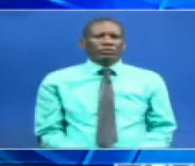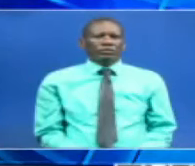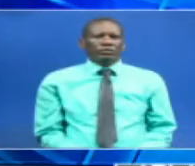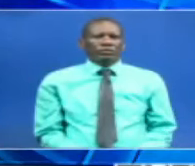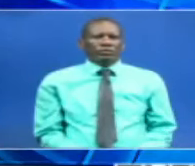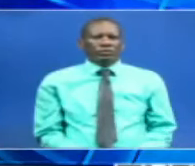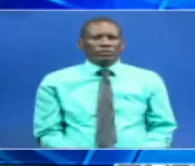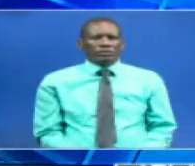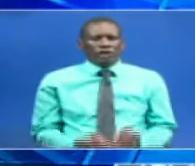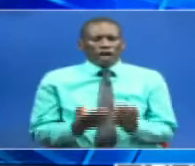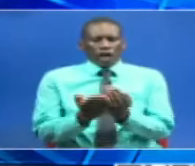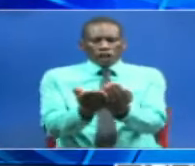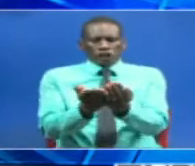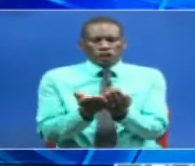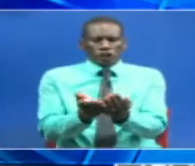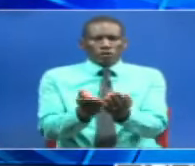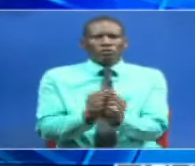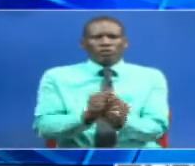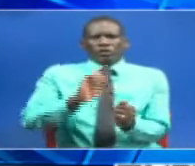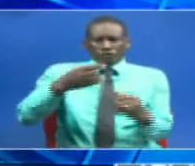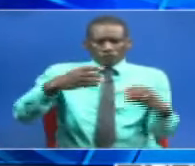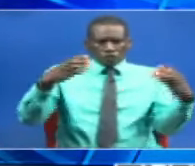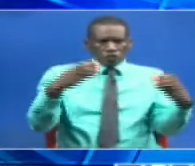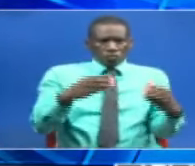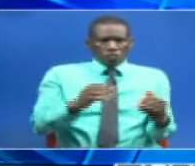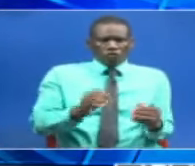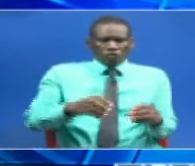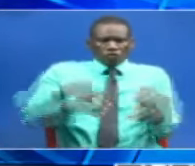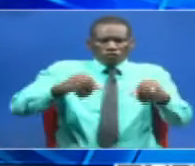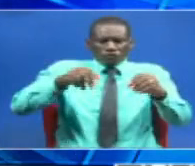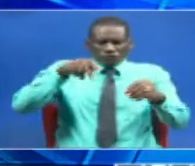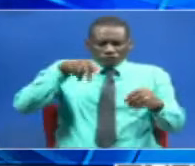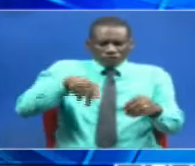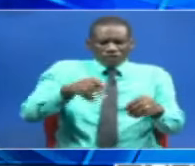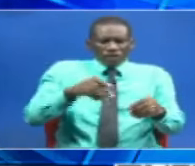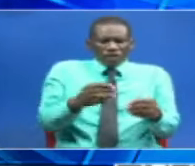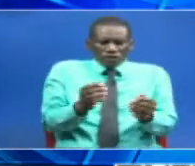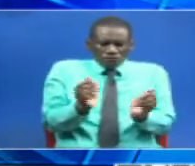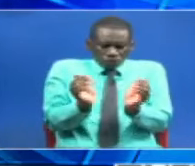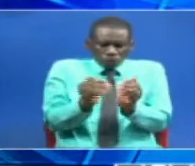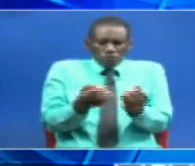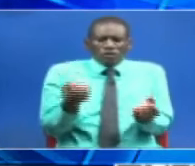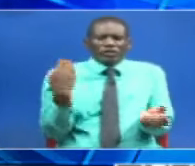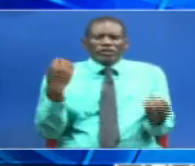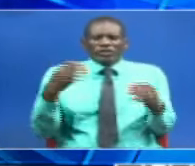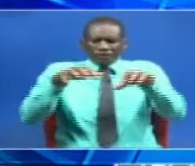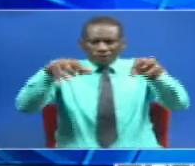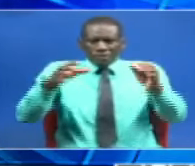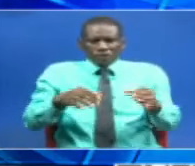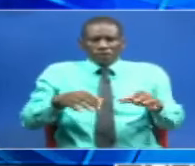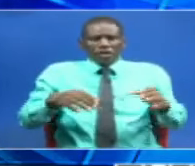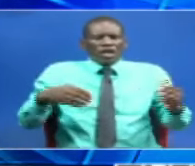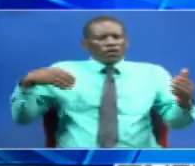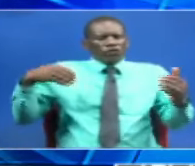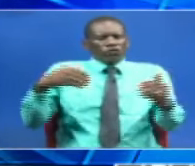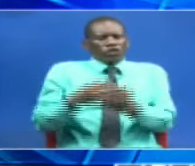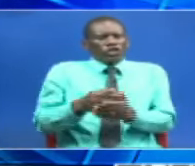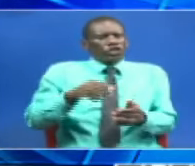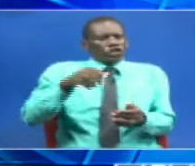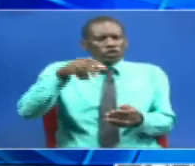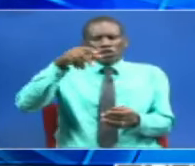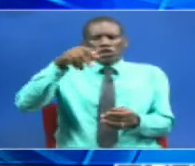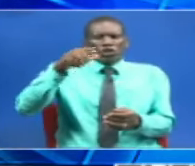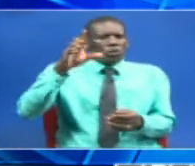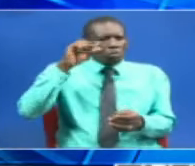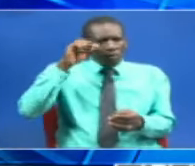ship carrying the first batch of fertiliser meant for smallholder tea farmers has docked at the port of